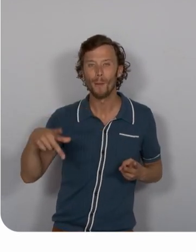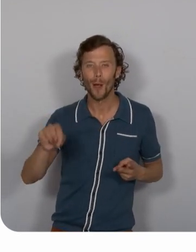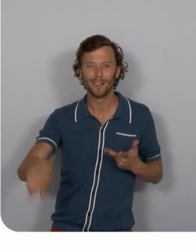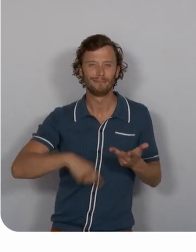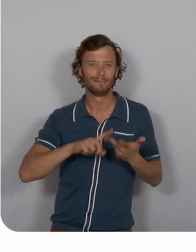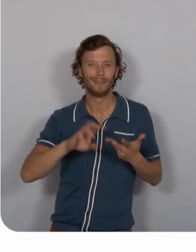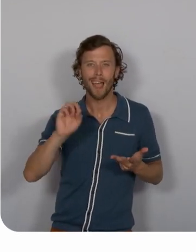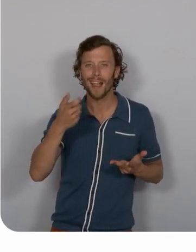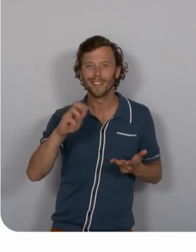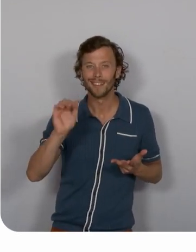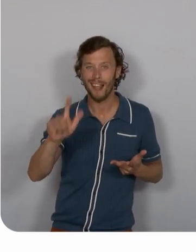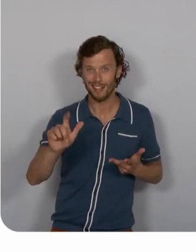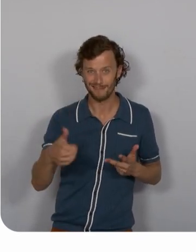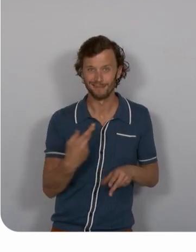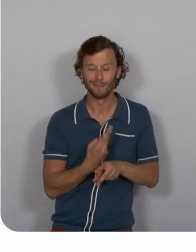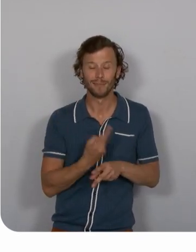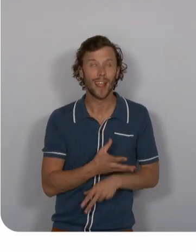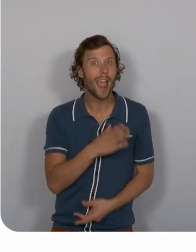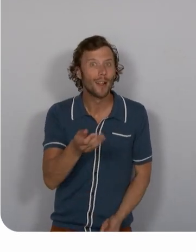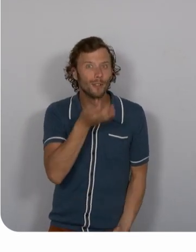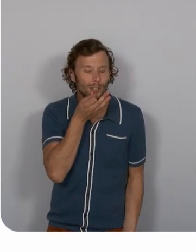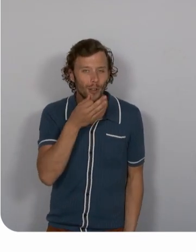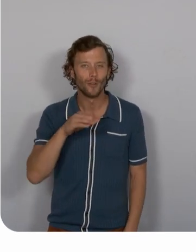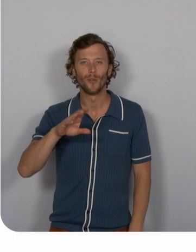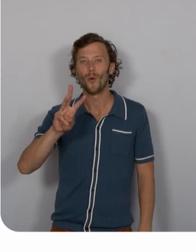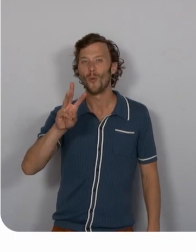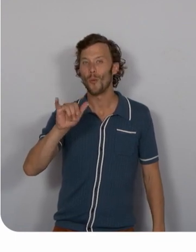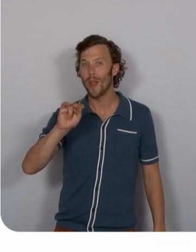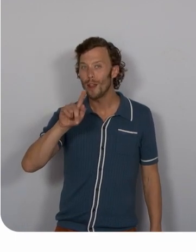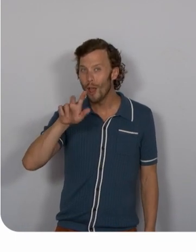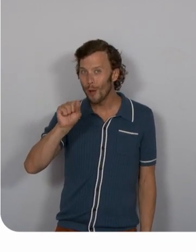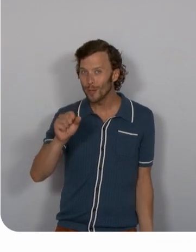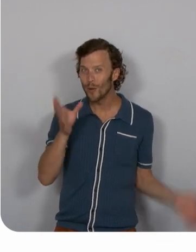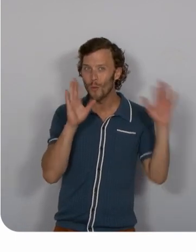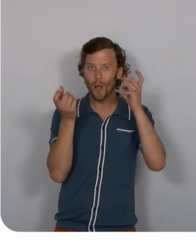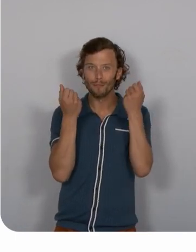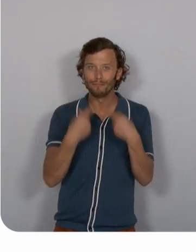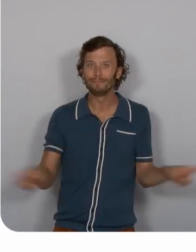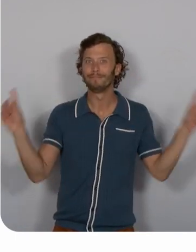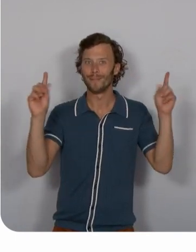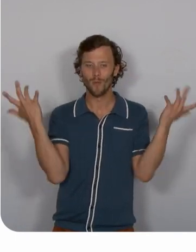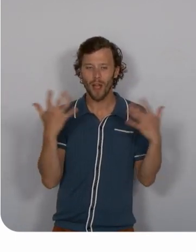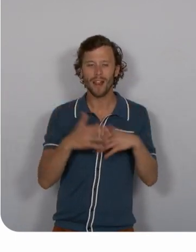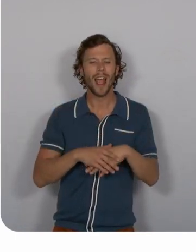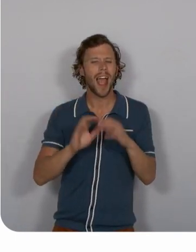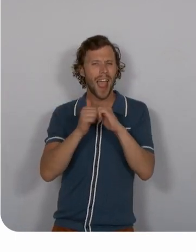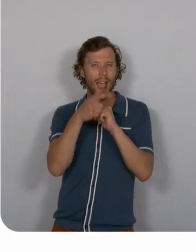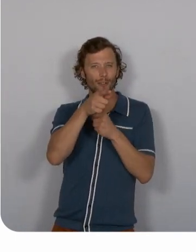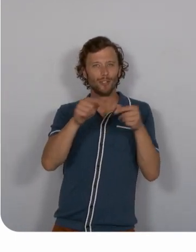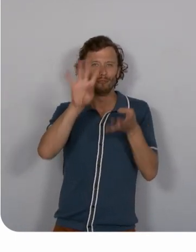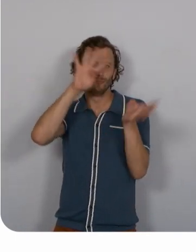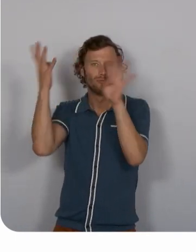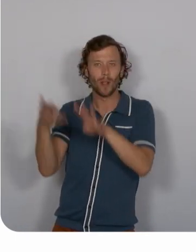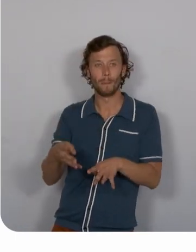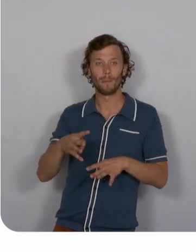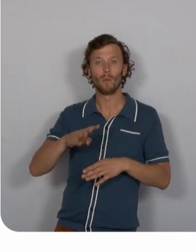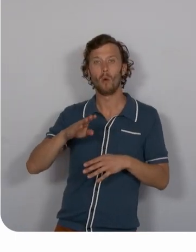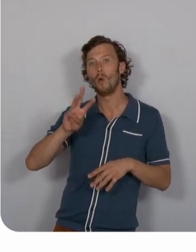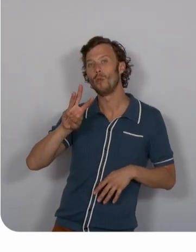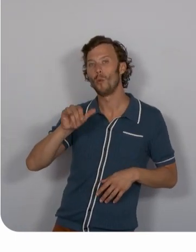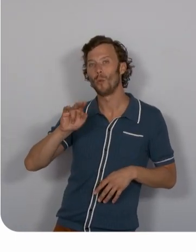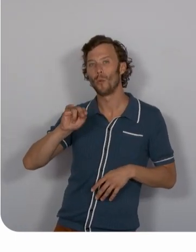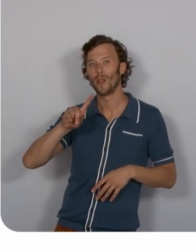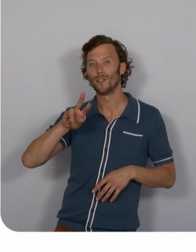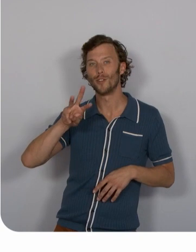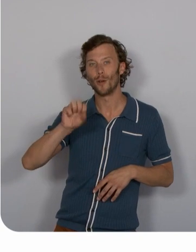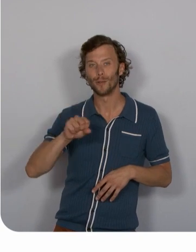soon, Windows 365 will offer a new way to securely stream the Windows experience to your